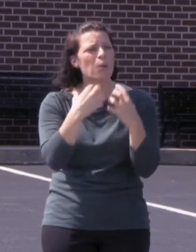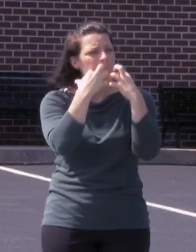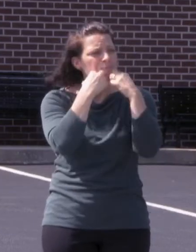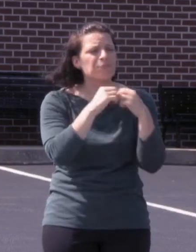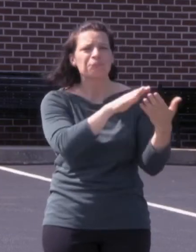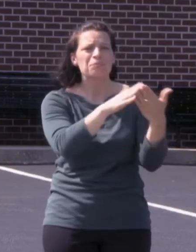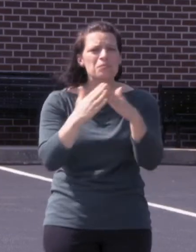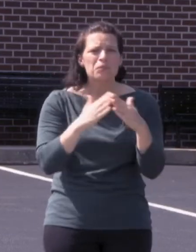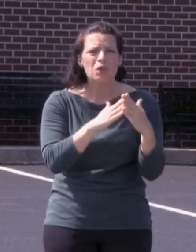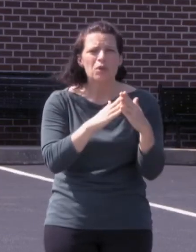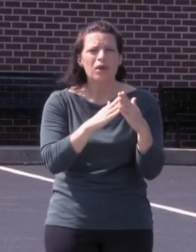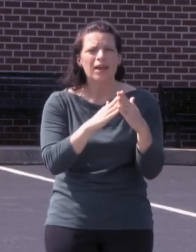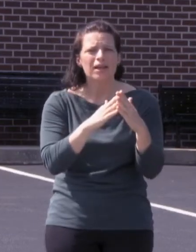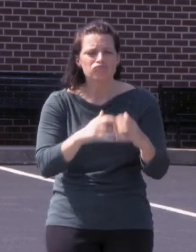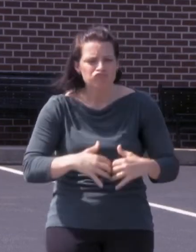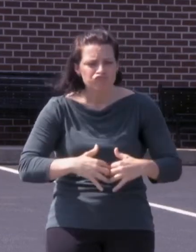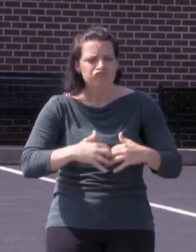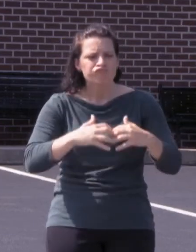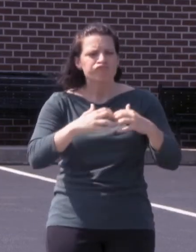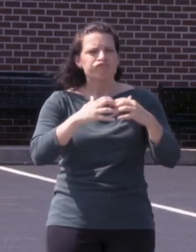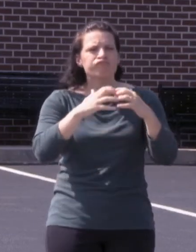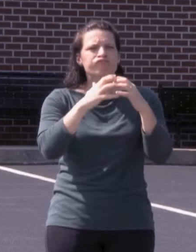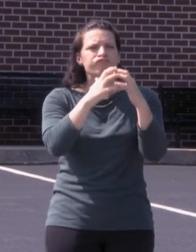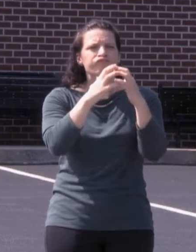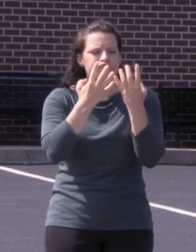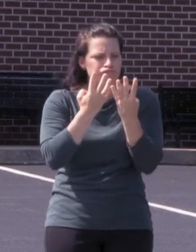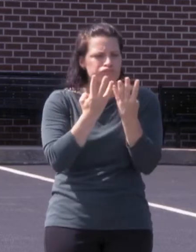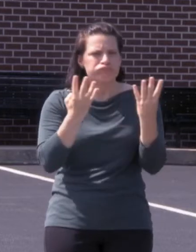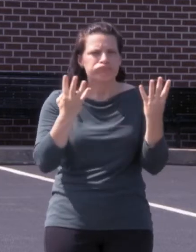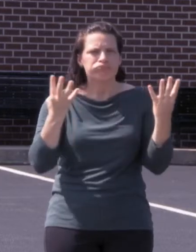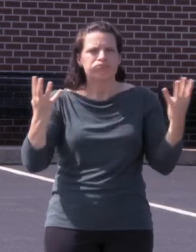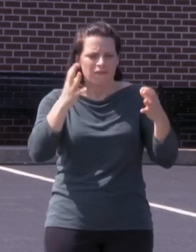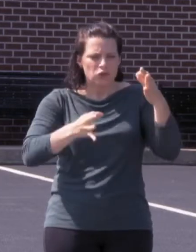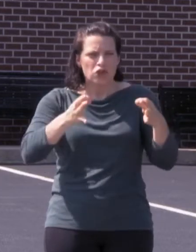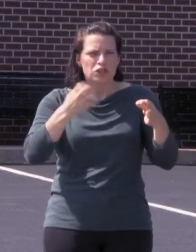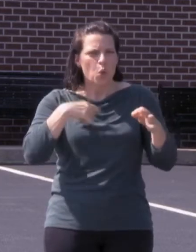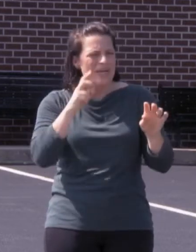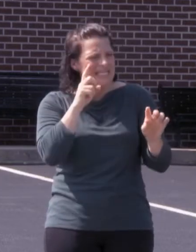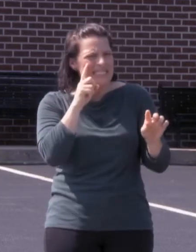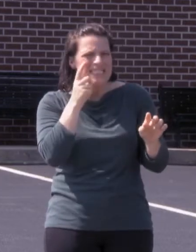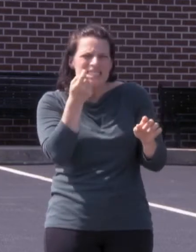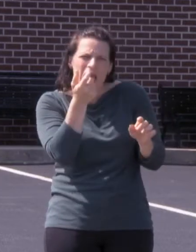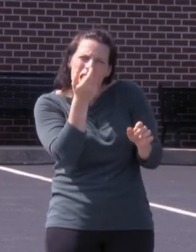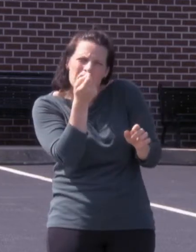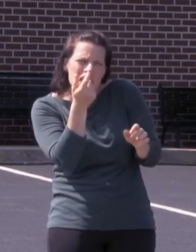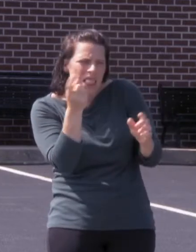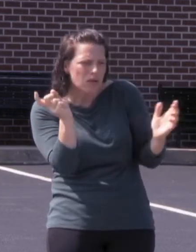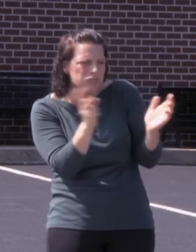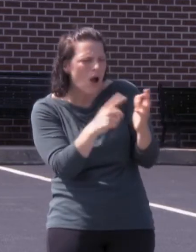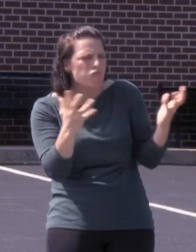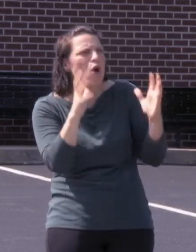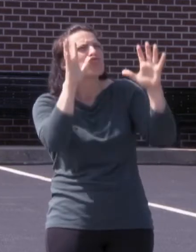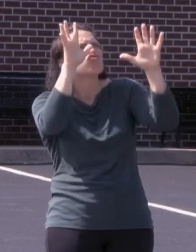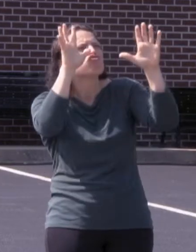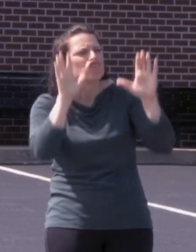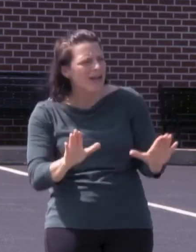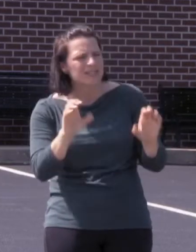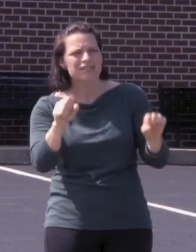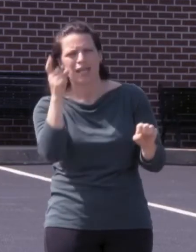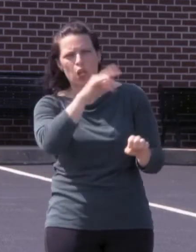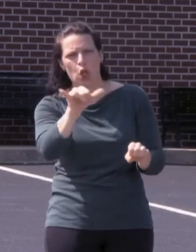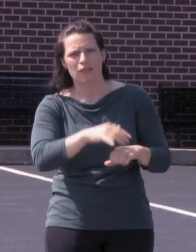community rises in the streets for justice, we catch a glimpse of what greatness can look